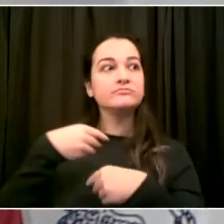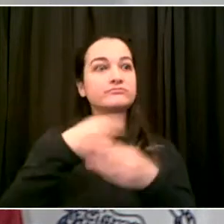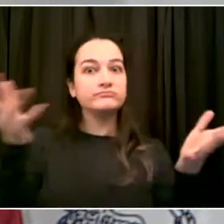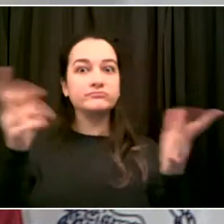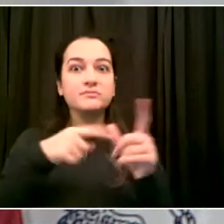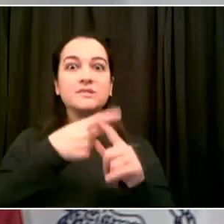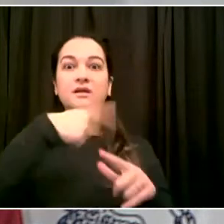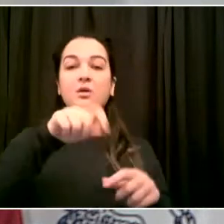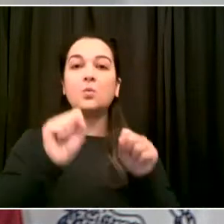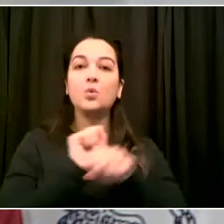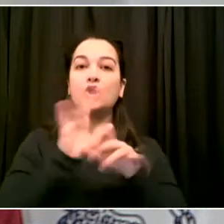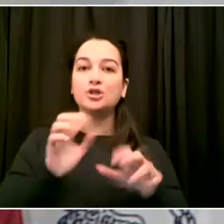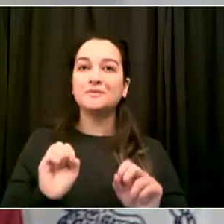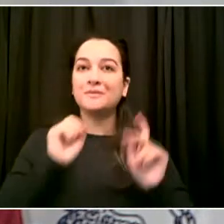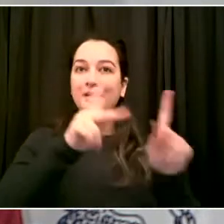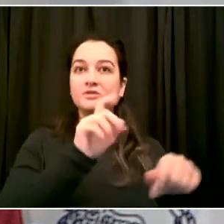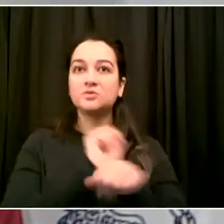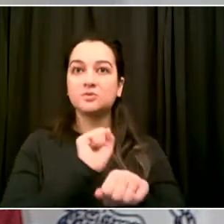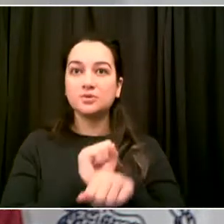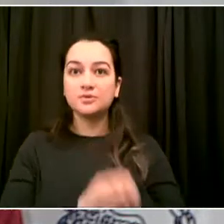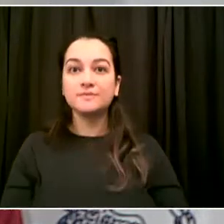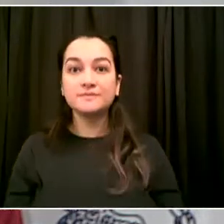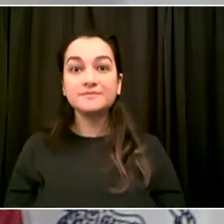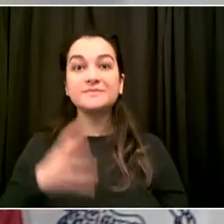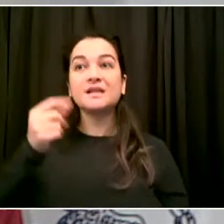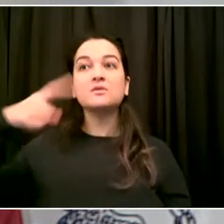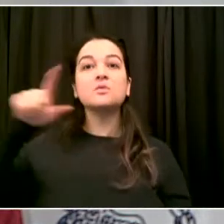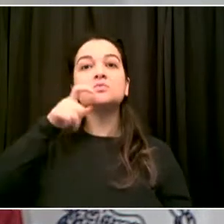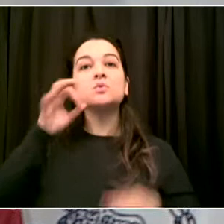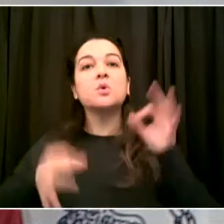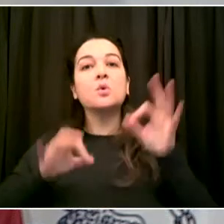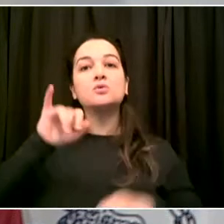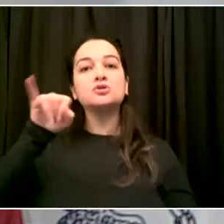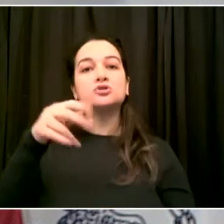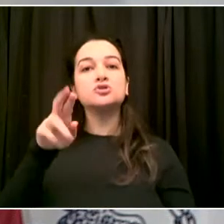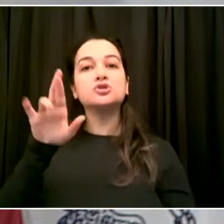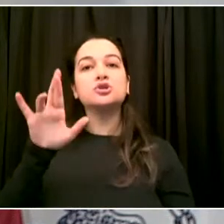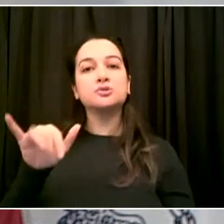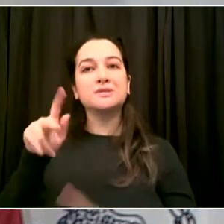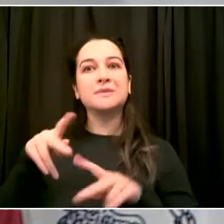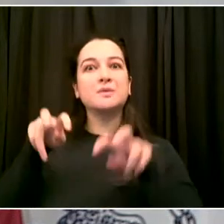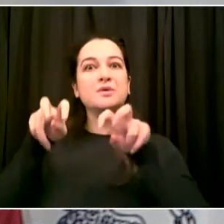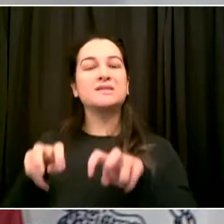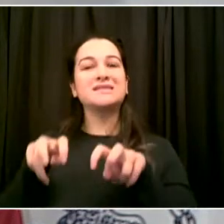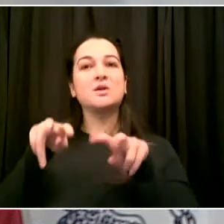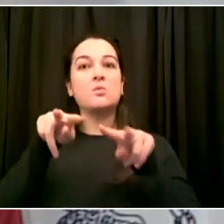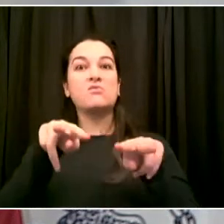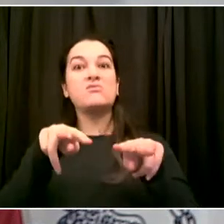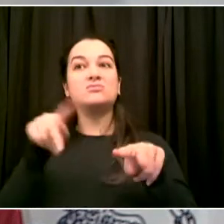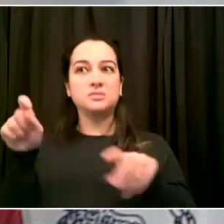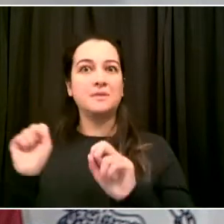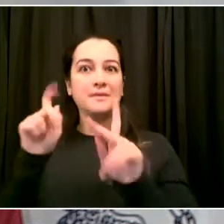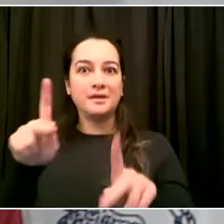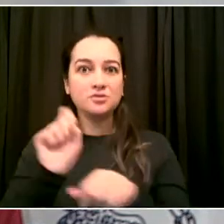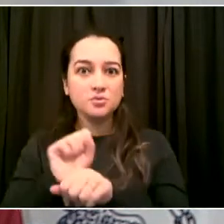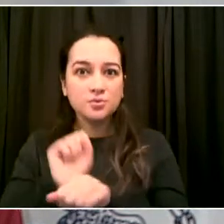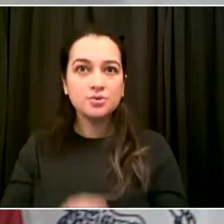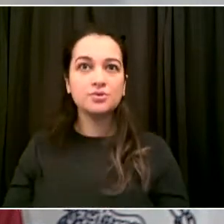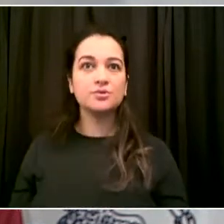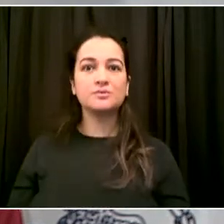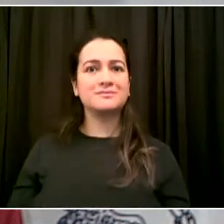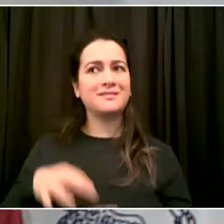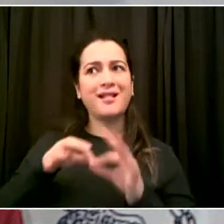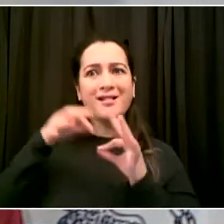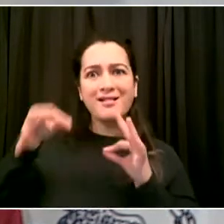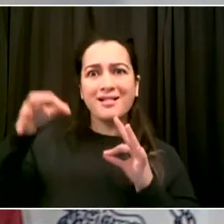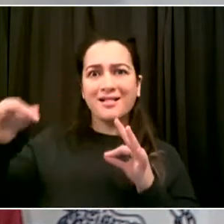so far behind with jury trials. And this is really affecting the entire criminal justice system. So I'm once again saying to the